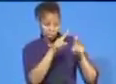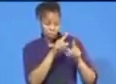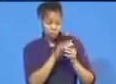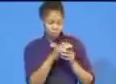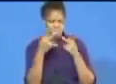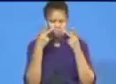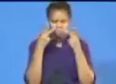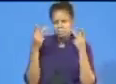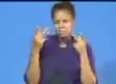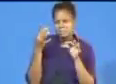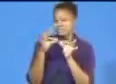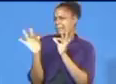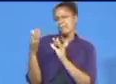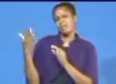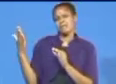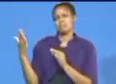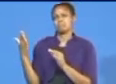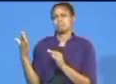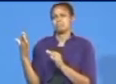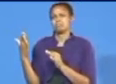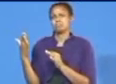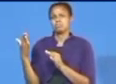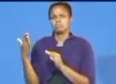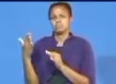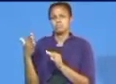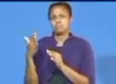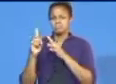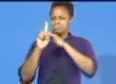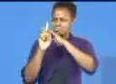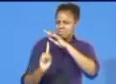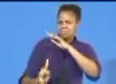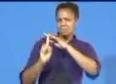simple thing. Go dip in Jordan.